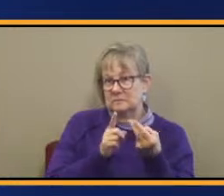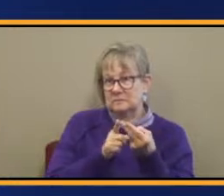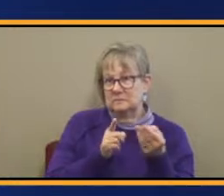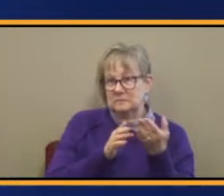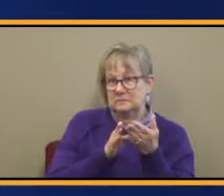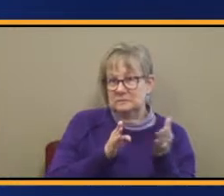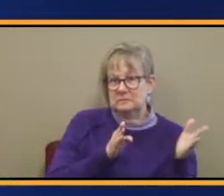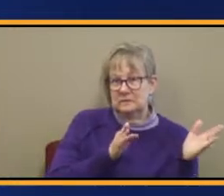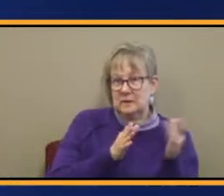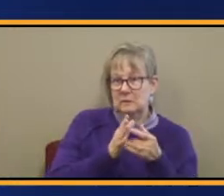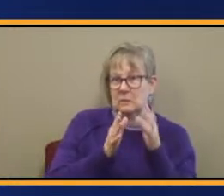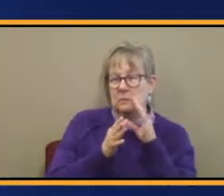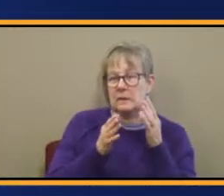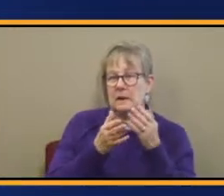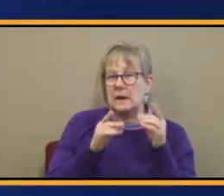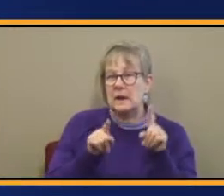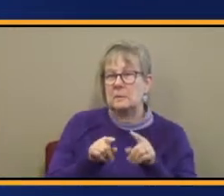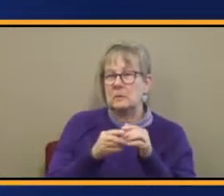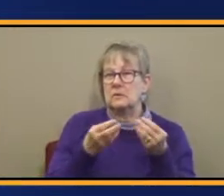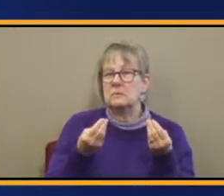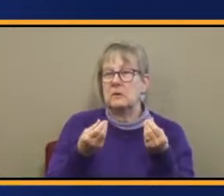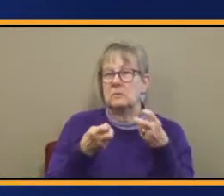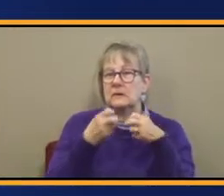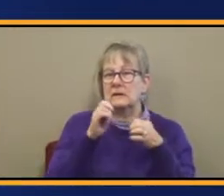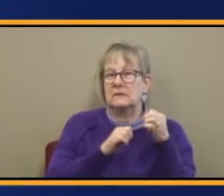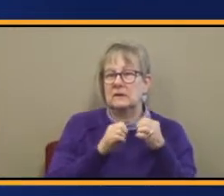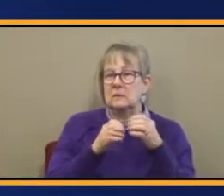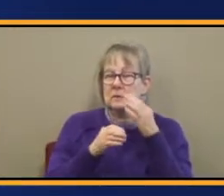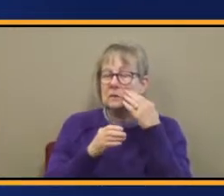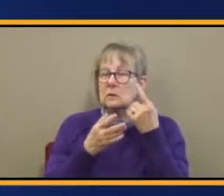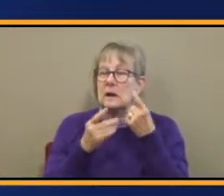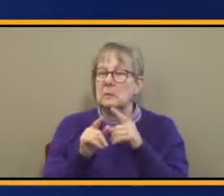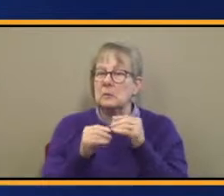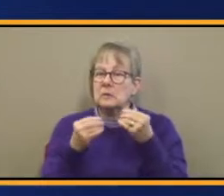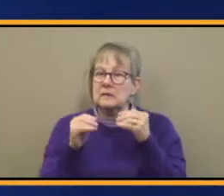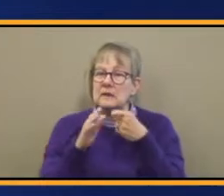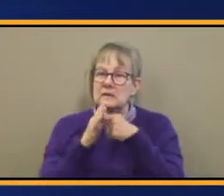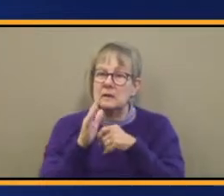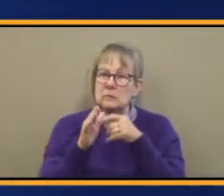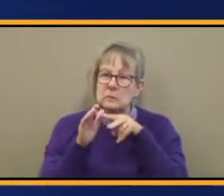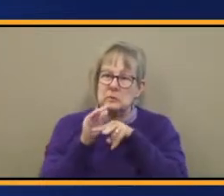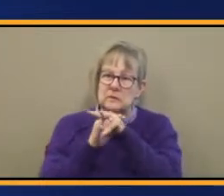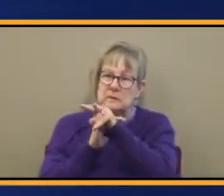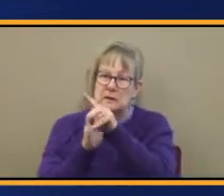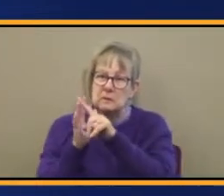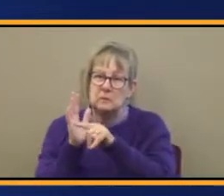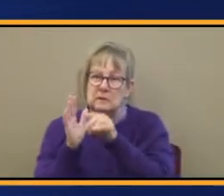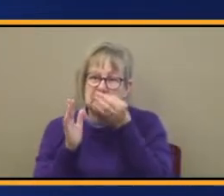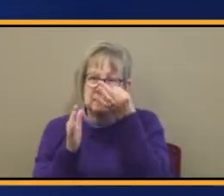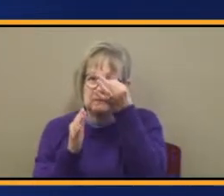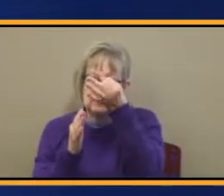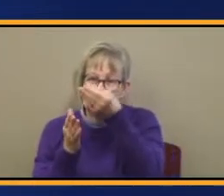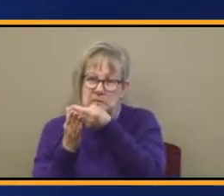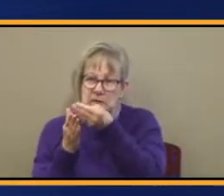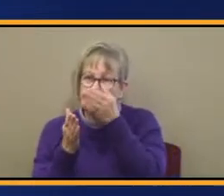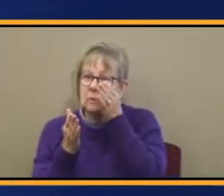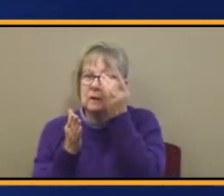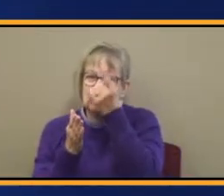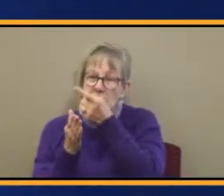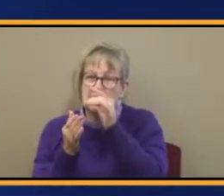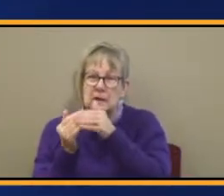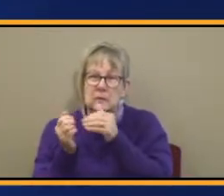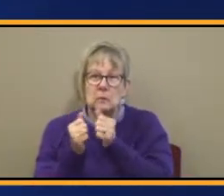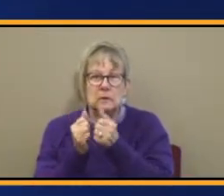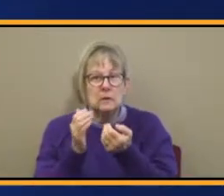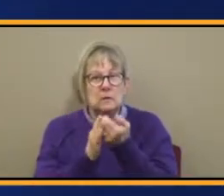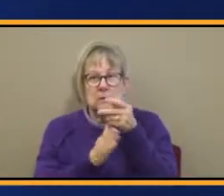what's going to happen with property valuations. We know what's going to happen with sales tax. We can project out pretty accurately what the future revenues are going to look like. Okay. Even with the new project